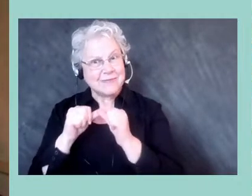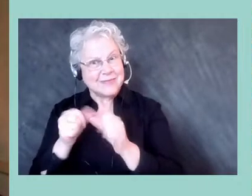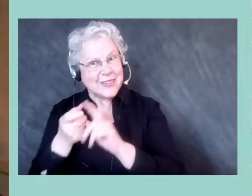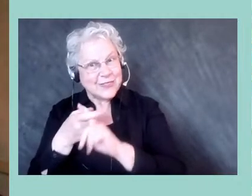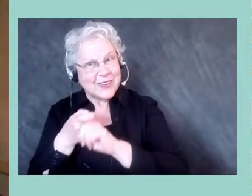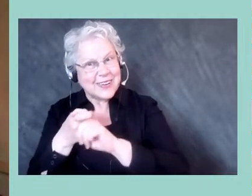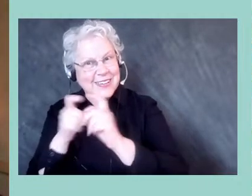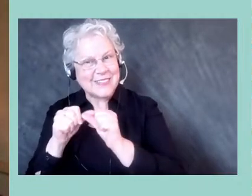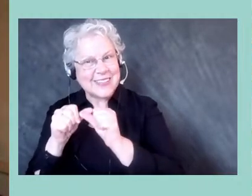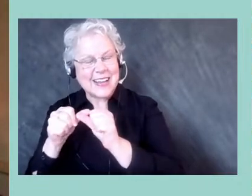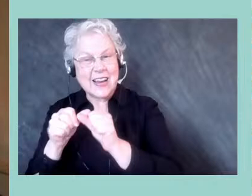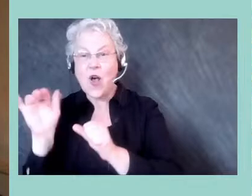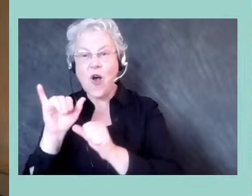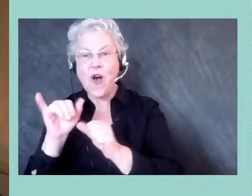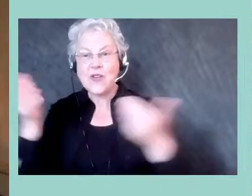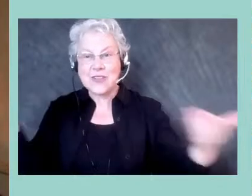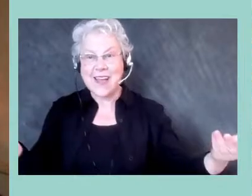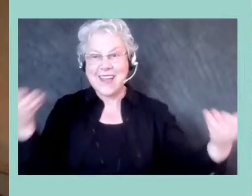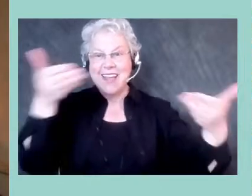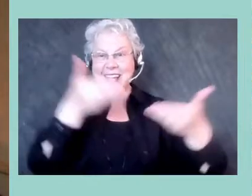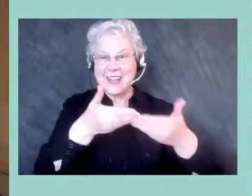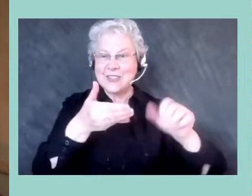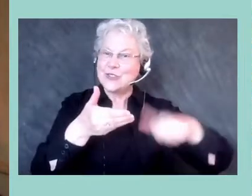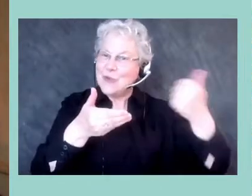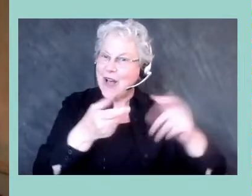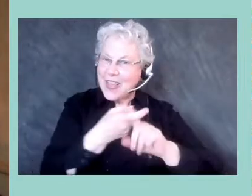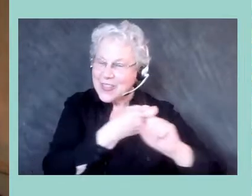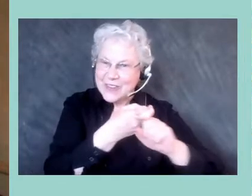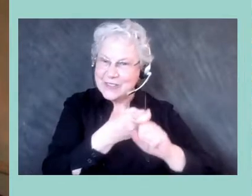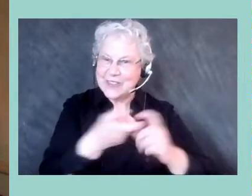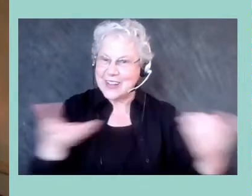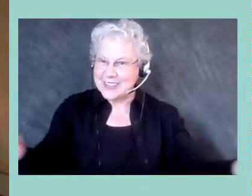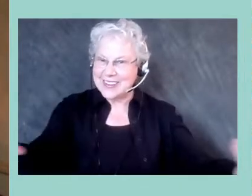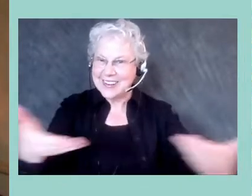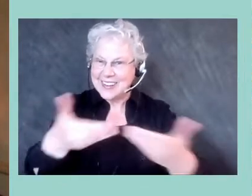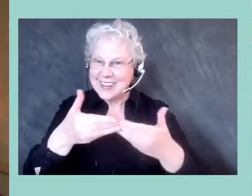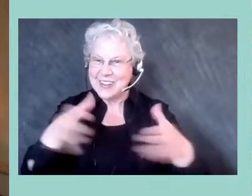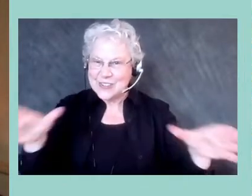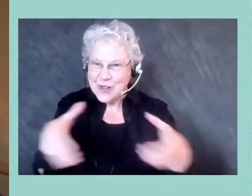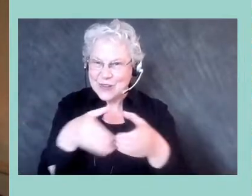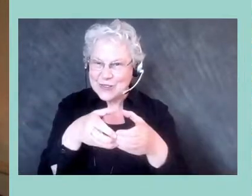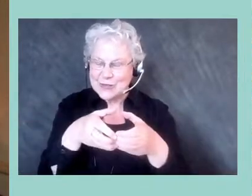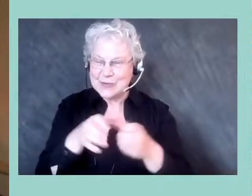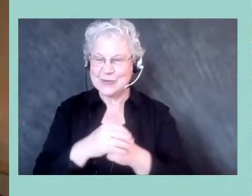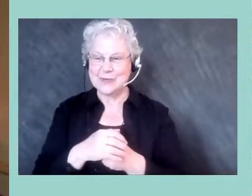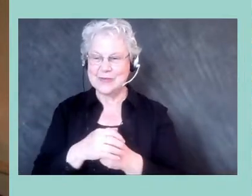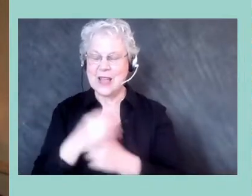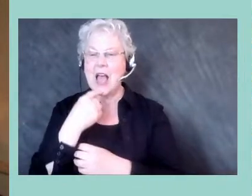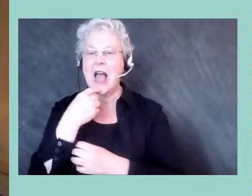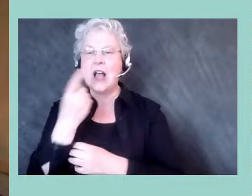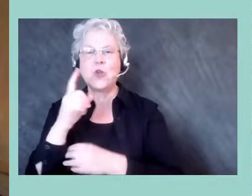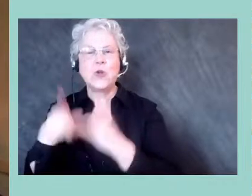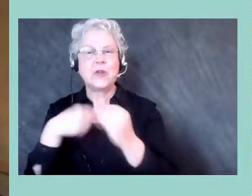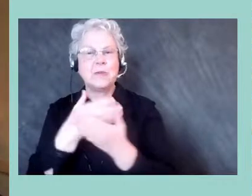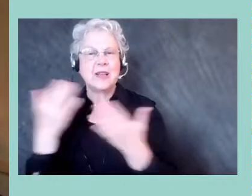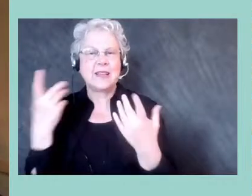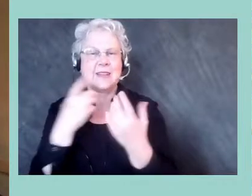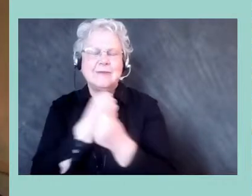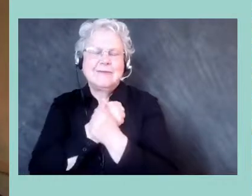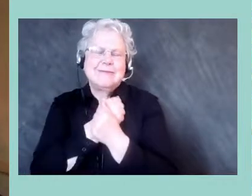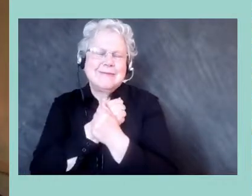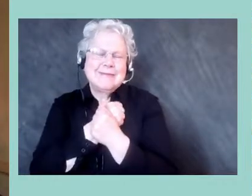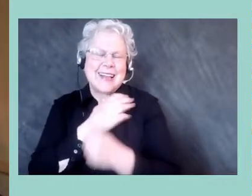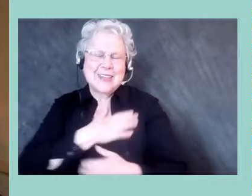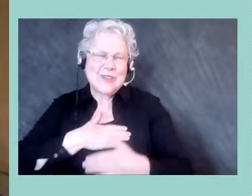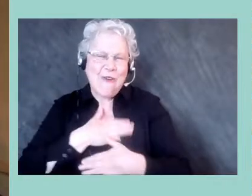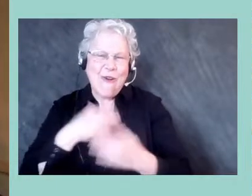to keep becoming friends with her and to introduce her to my other friends. I told her all